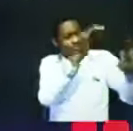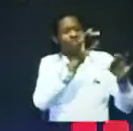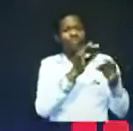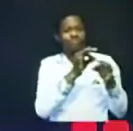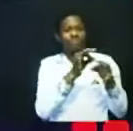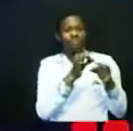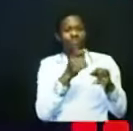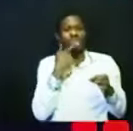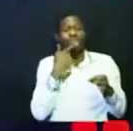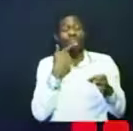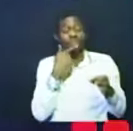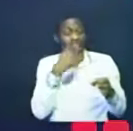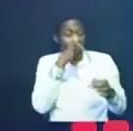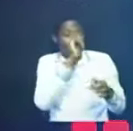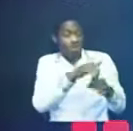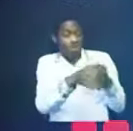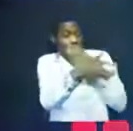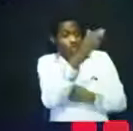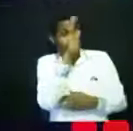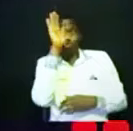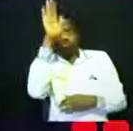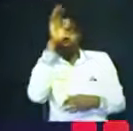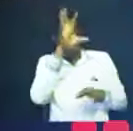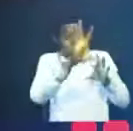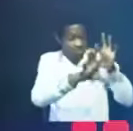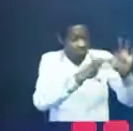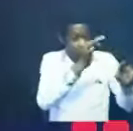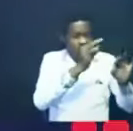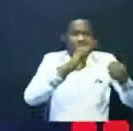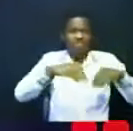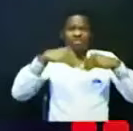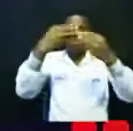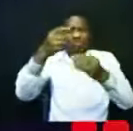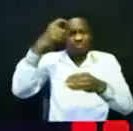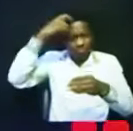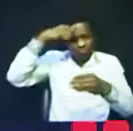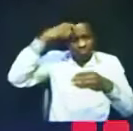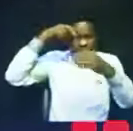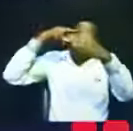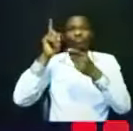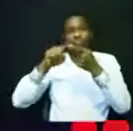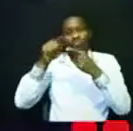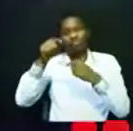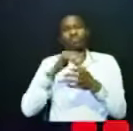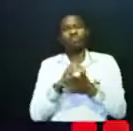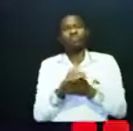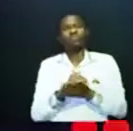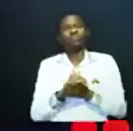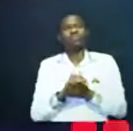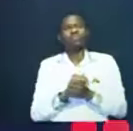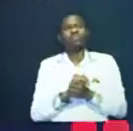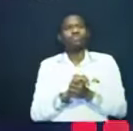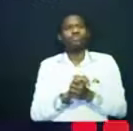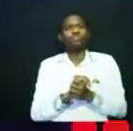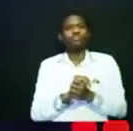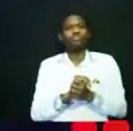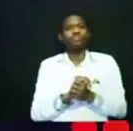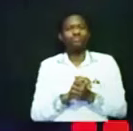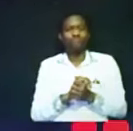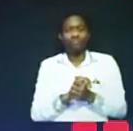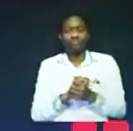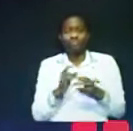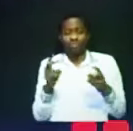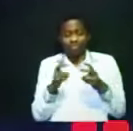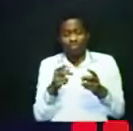saying that the Spirit of God grants certain wisdom and revelation that brings that kind of understanding that we need from